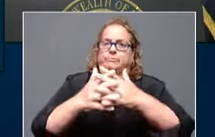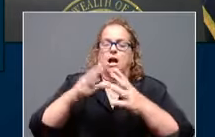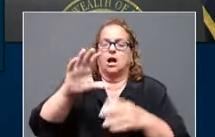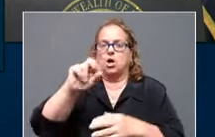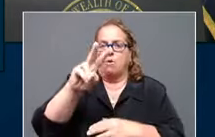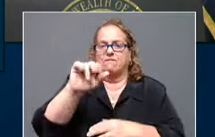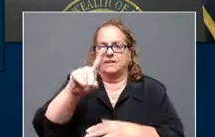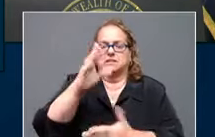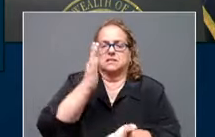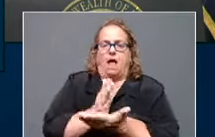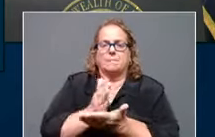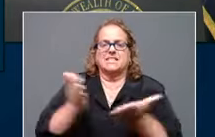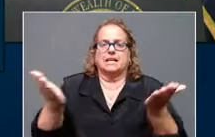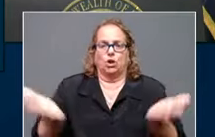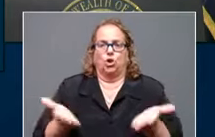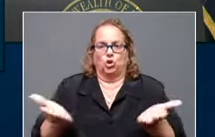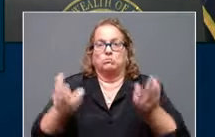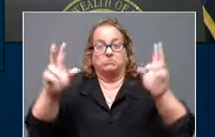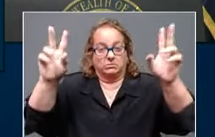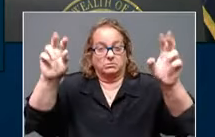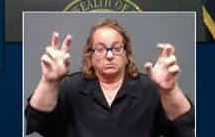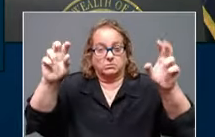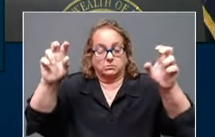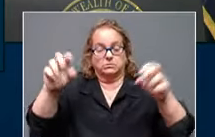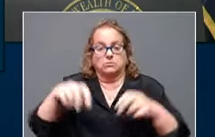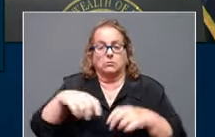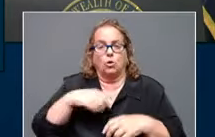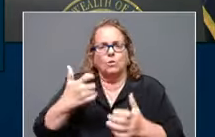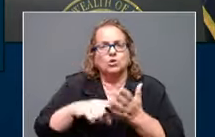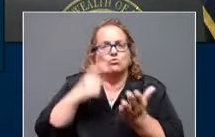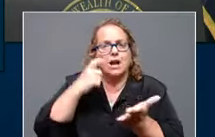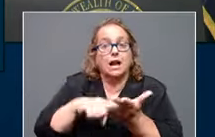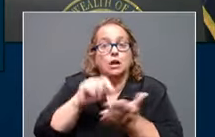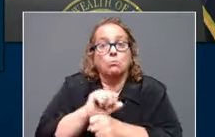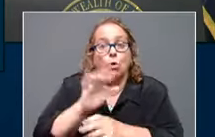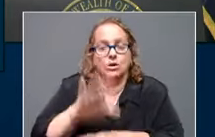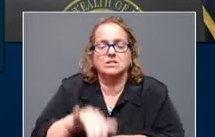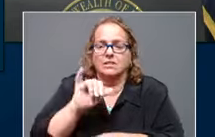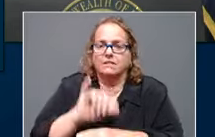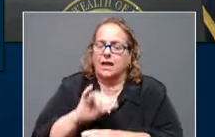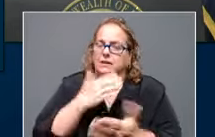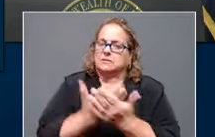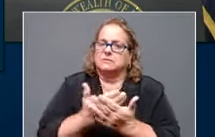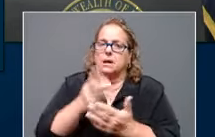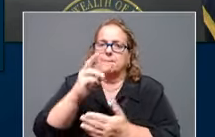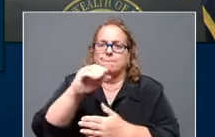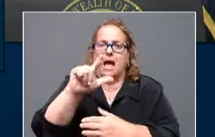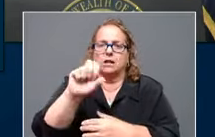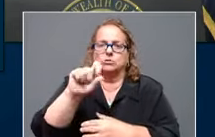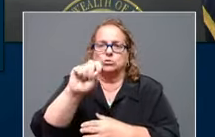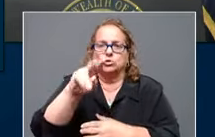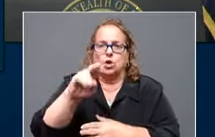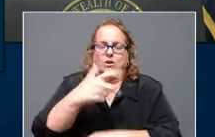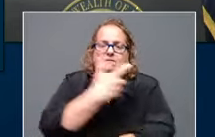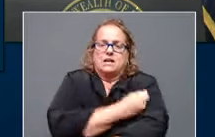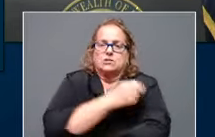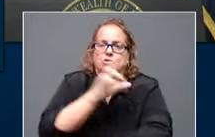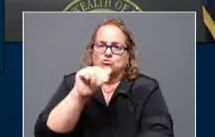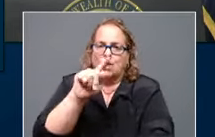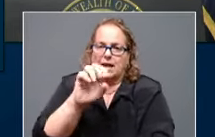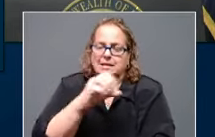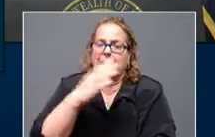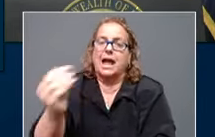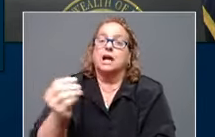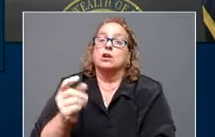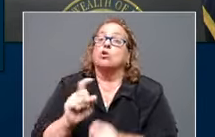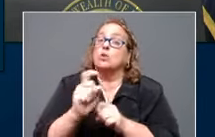accomplishment. The business community is truly doing everything they can to keep all Kentuckians safe,